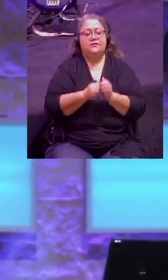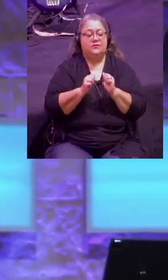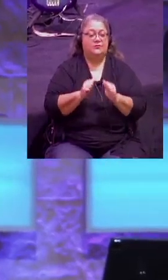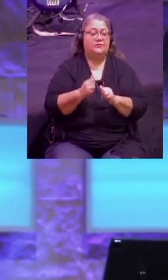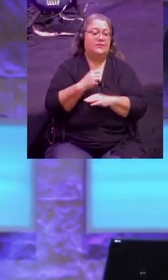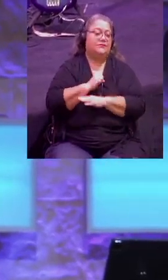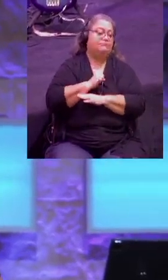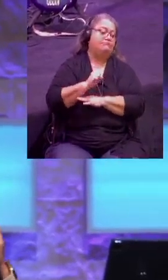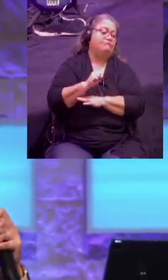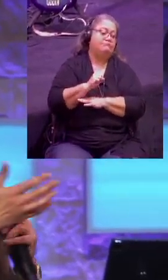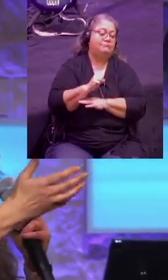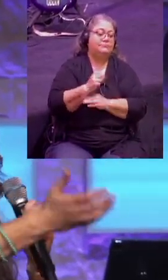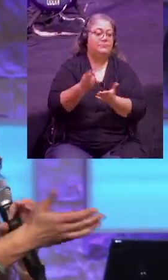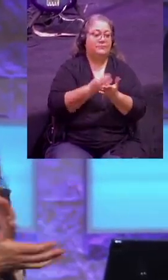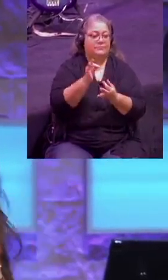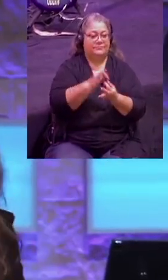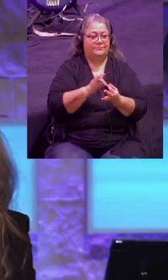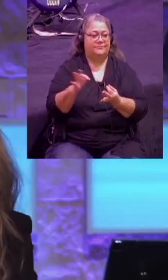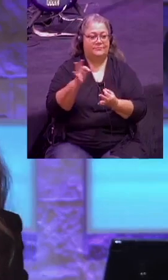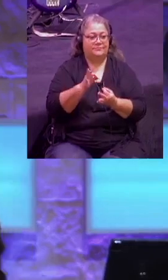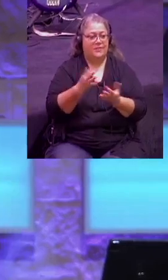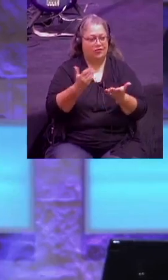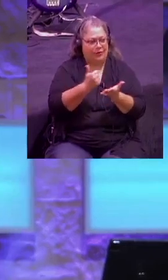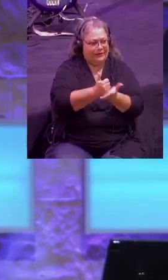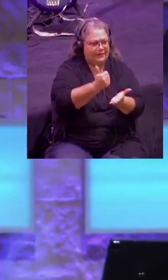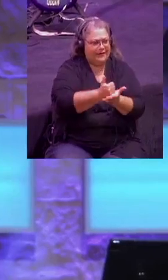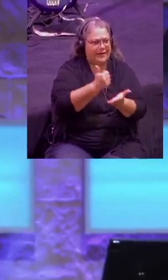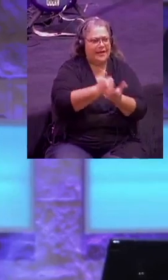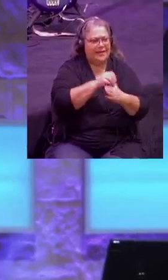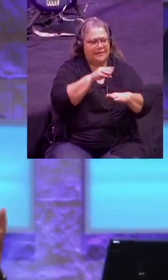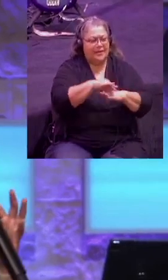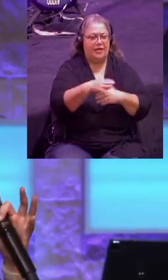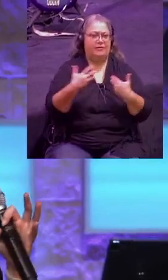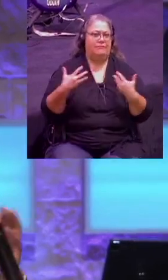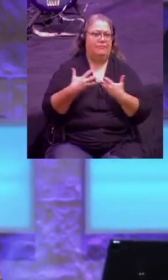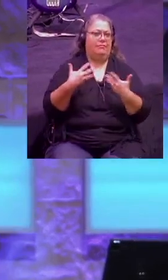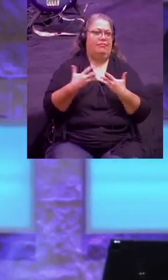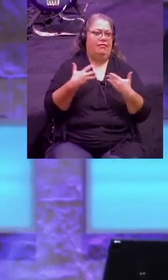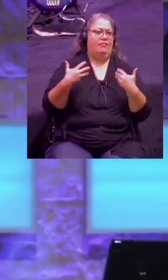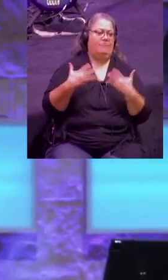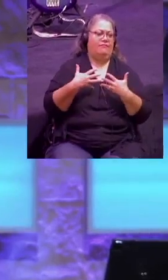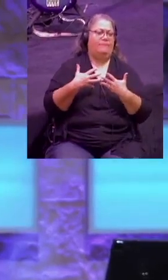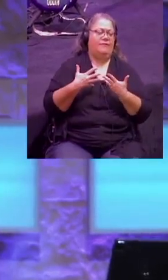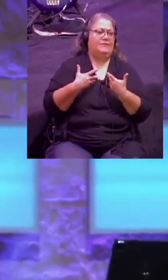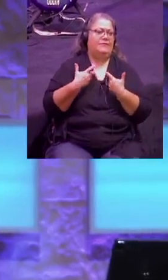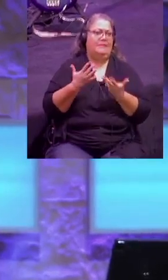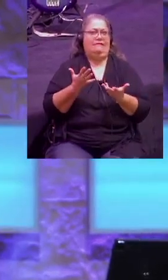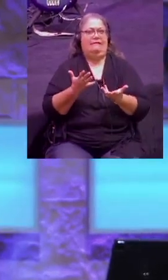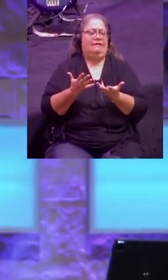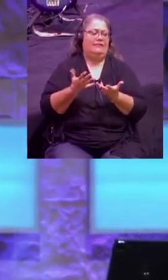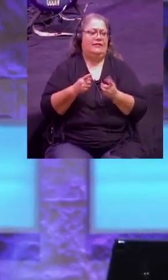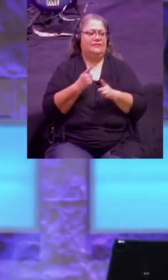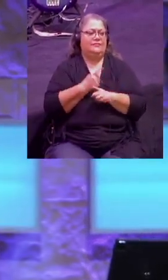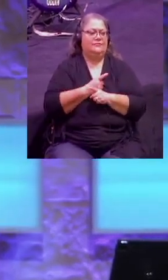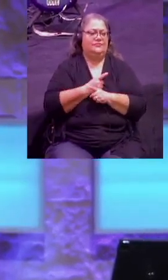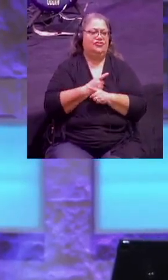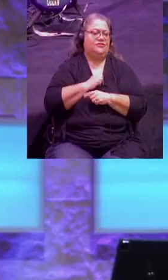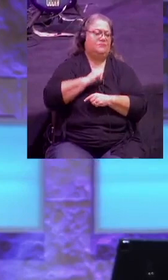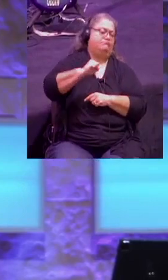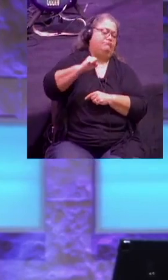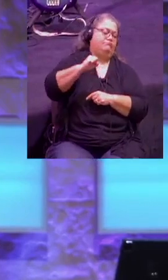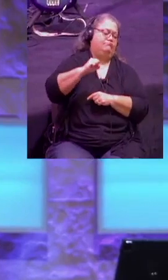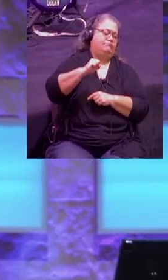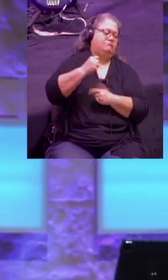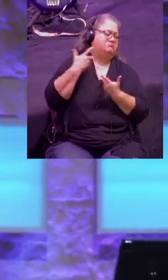him. The Holy Spirit's sitting here trying to help us, and we're scared of him. We're afraid of him. We don't know. And so we just reject